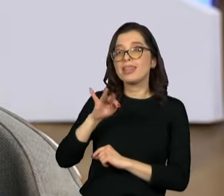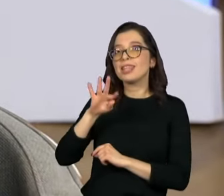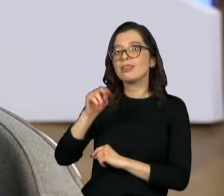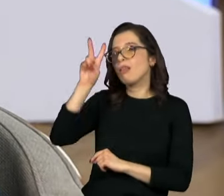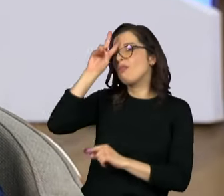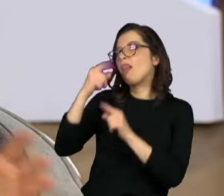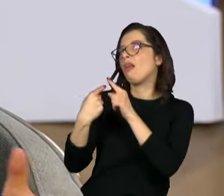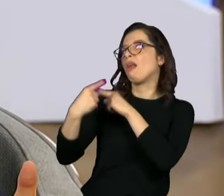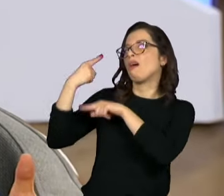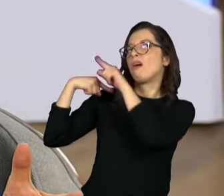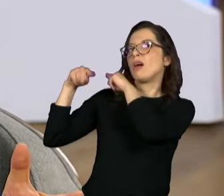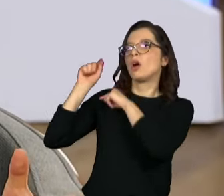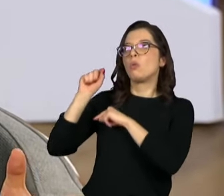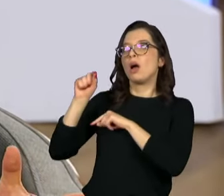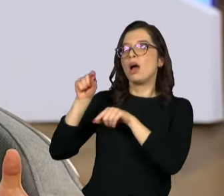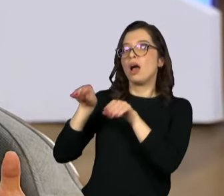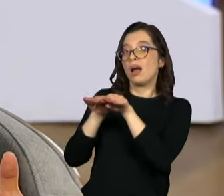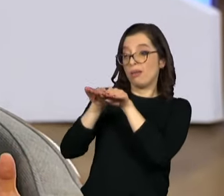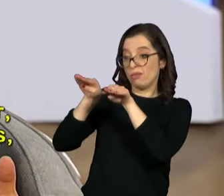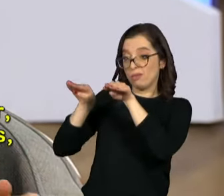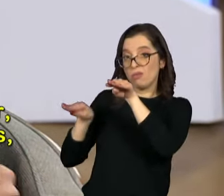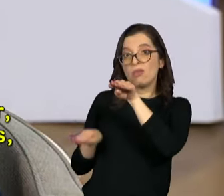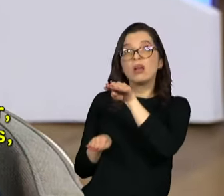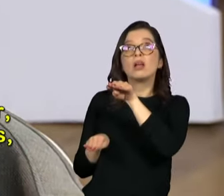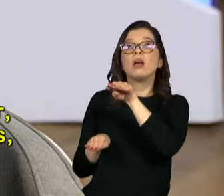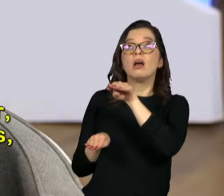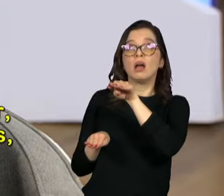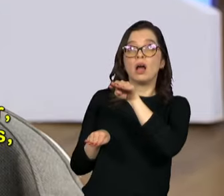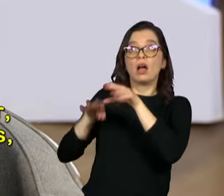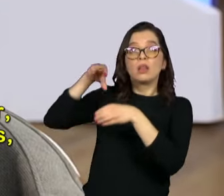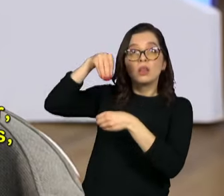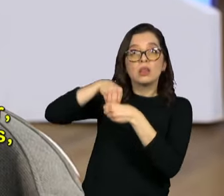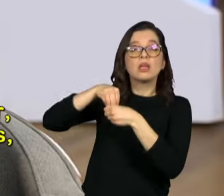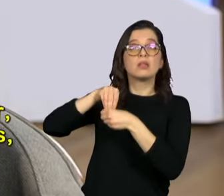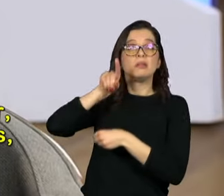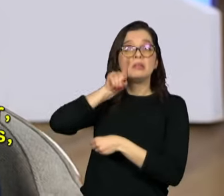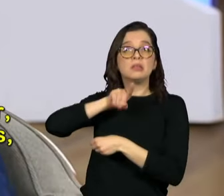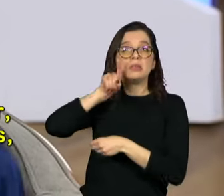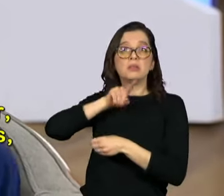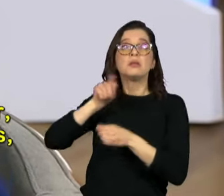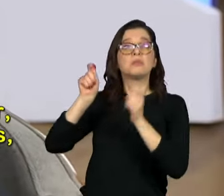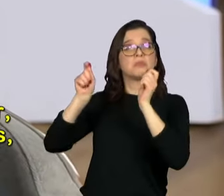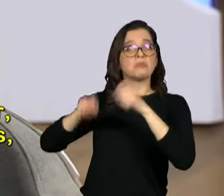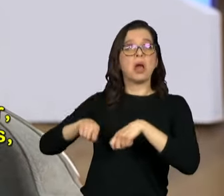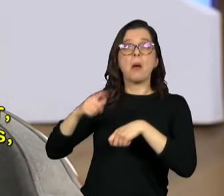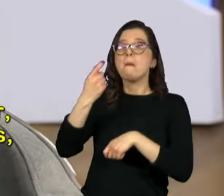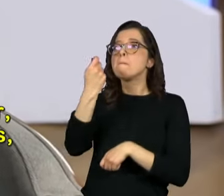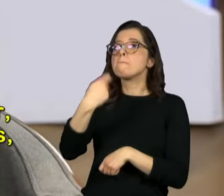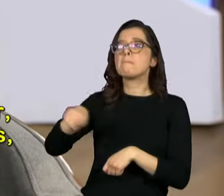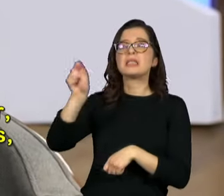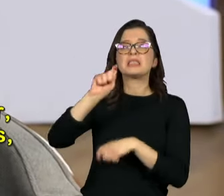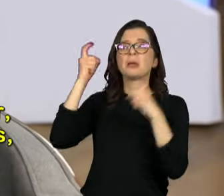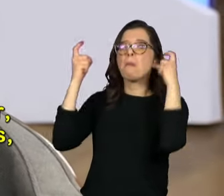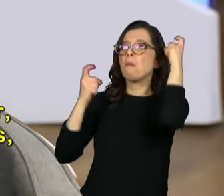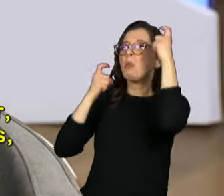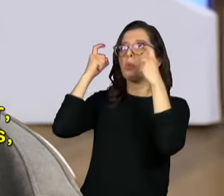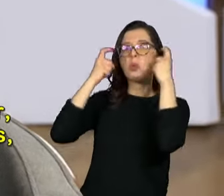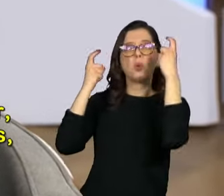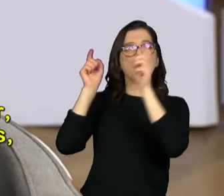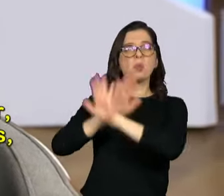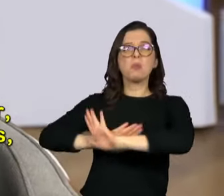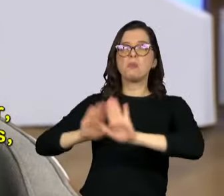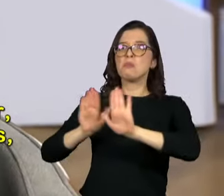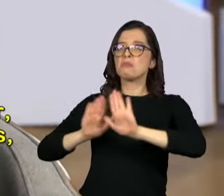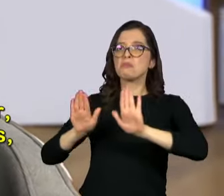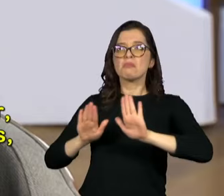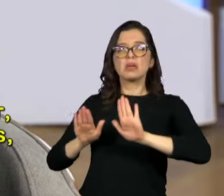was, we may be an unequal society, but in America, it's always possible to rise. We don't have to worry,